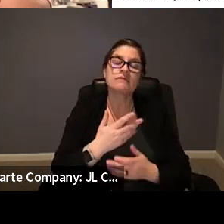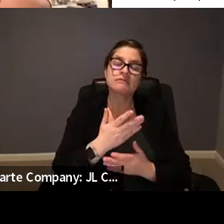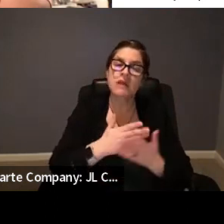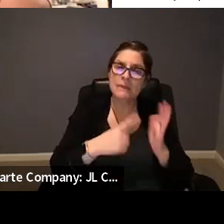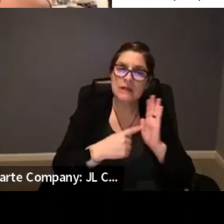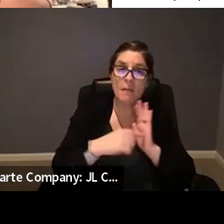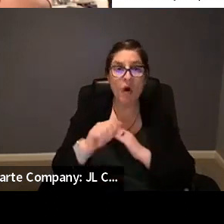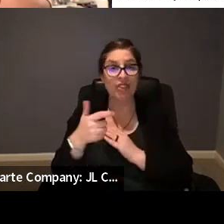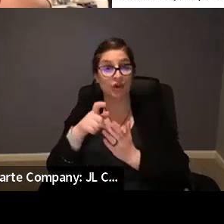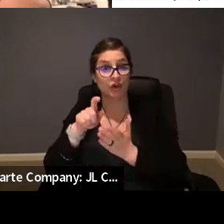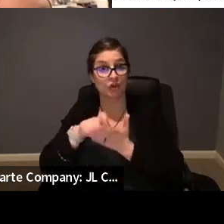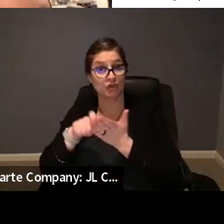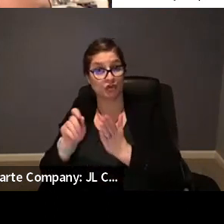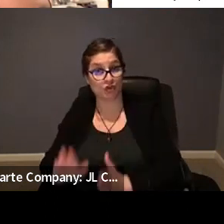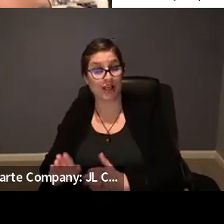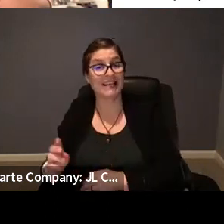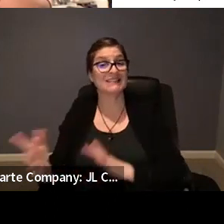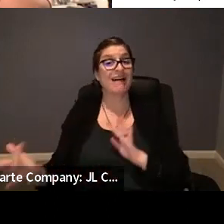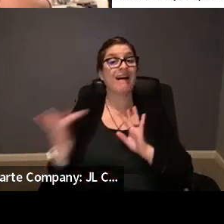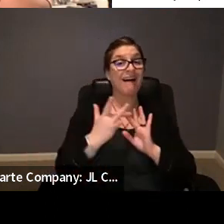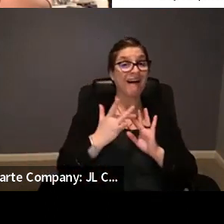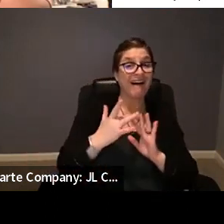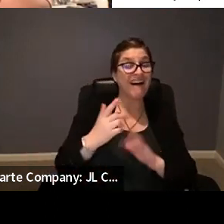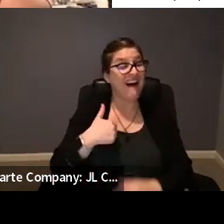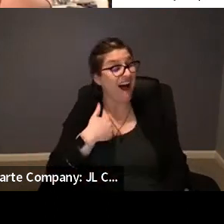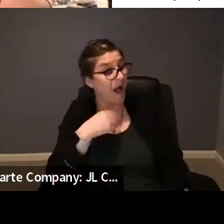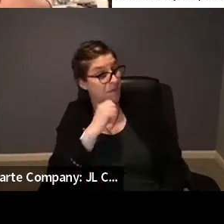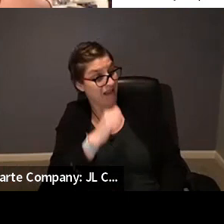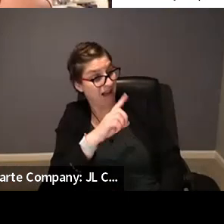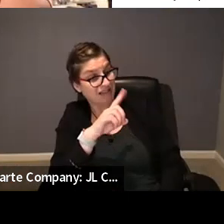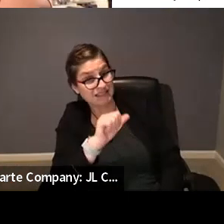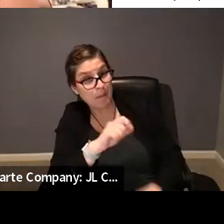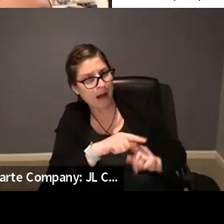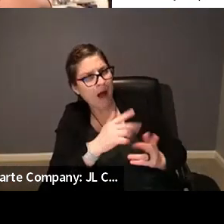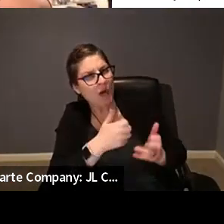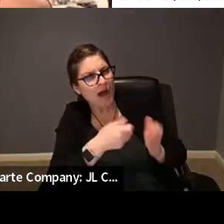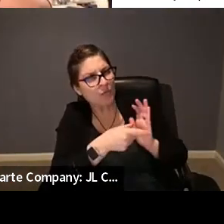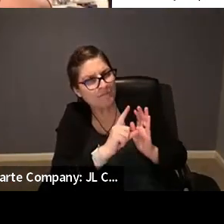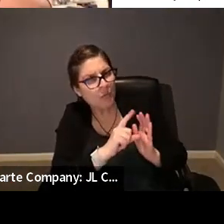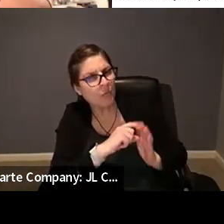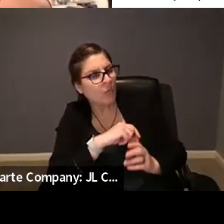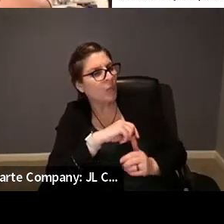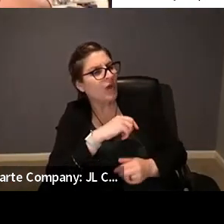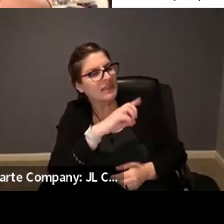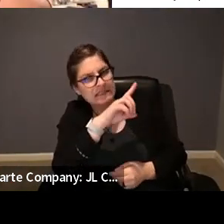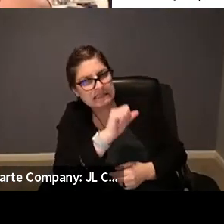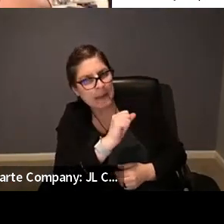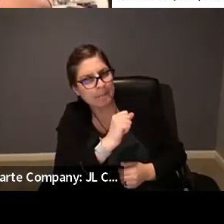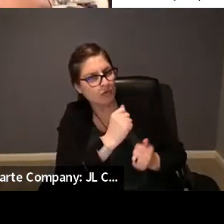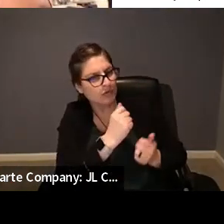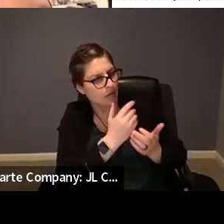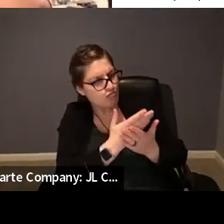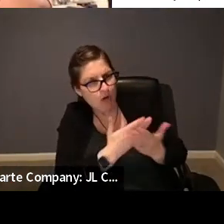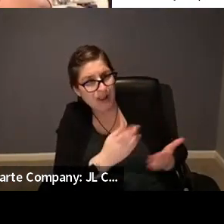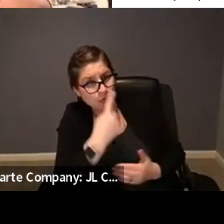you know, reaching out to me being like, I'm a non-disabled journalist, but I want to review this disabled product. Can you